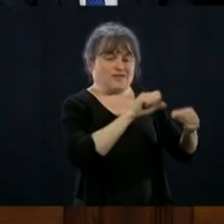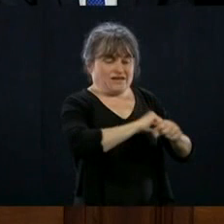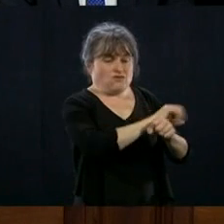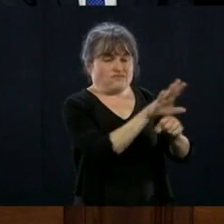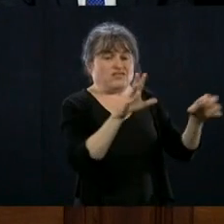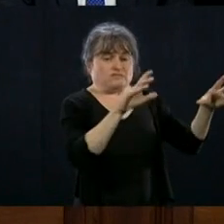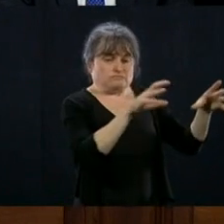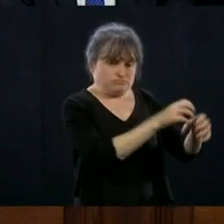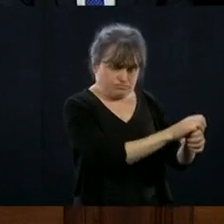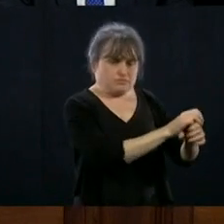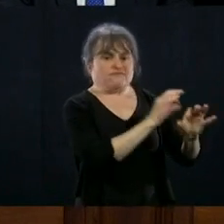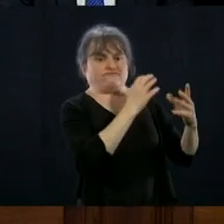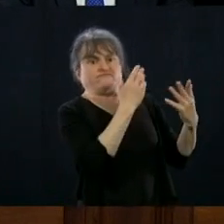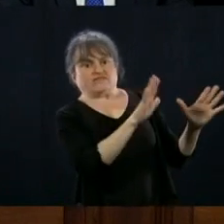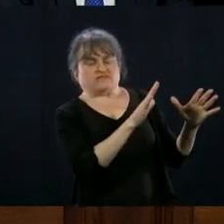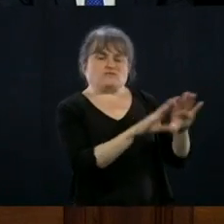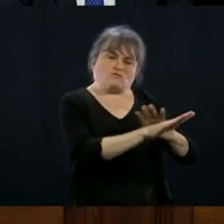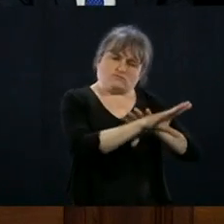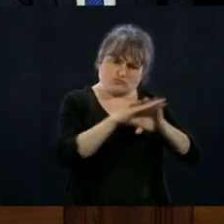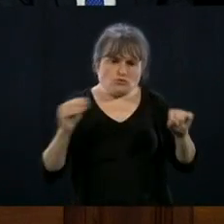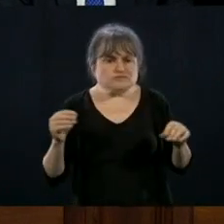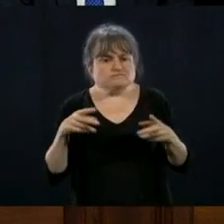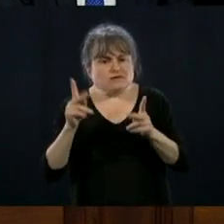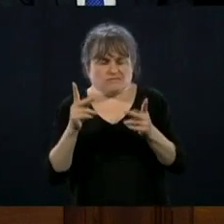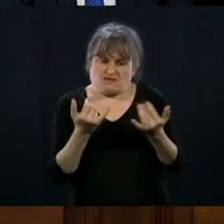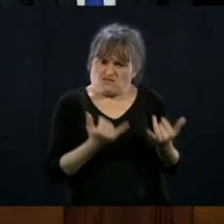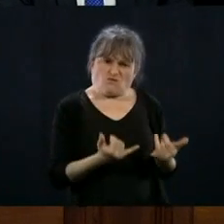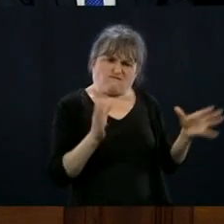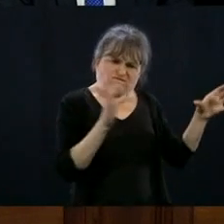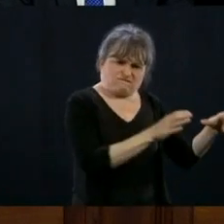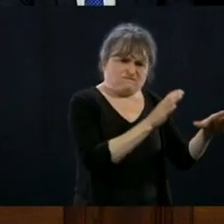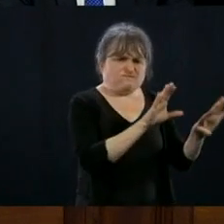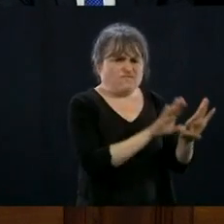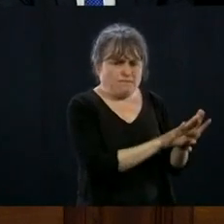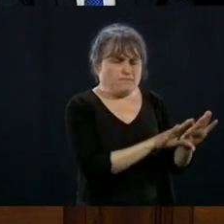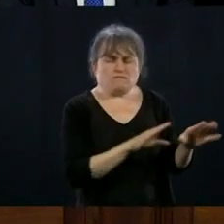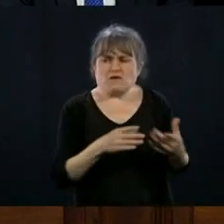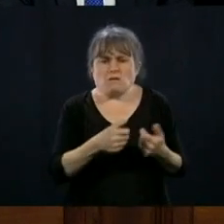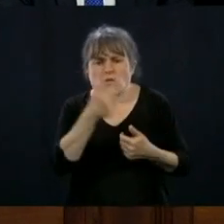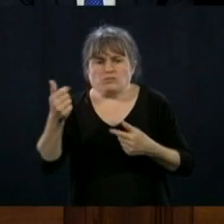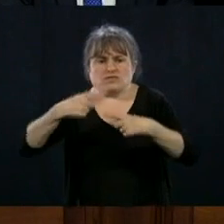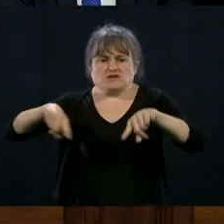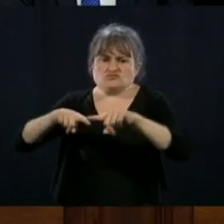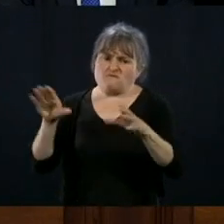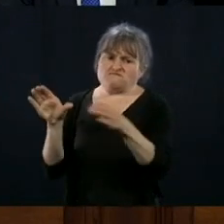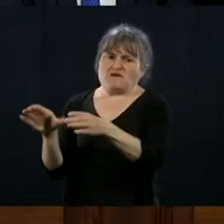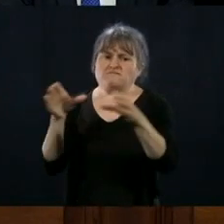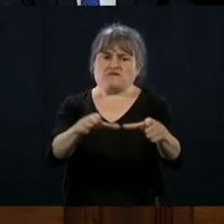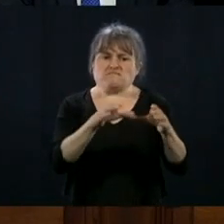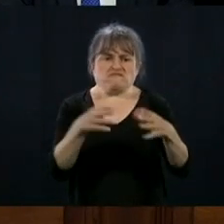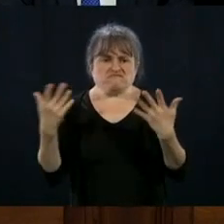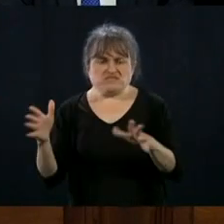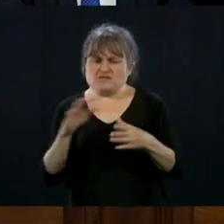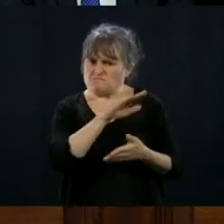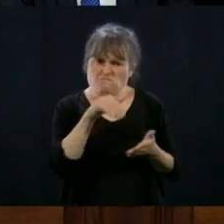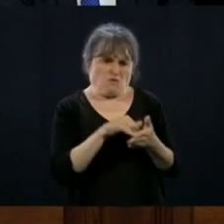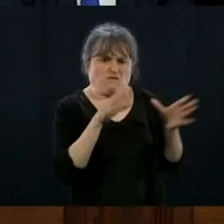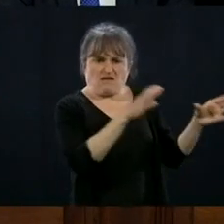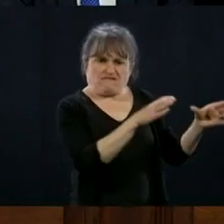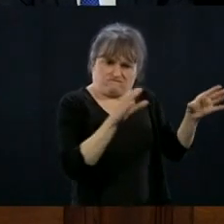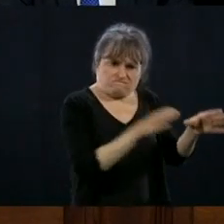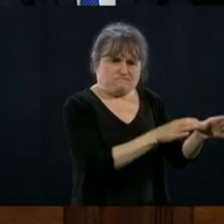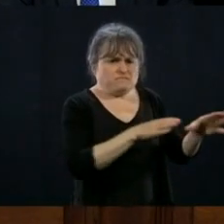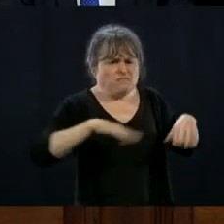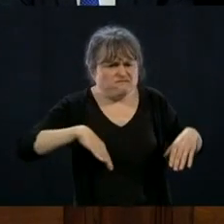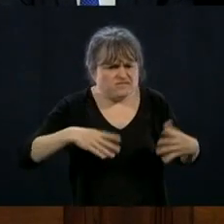possible, confining Montreal, because most regions were confined, but Montreal never was. Could the reverse be done? Are you thinking, is